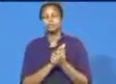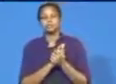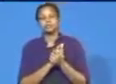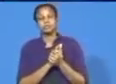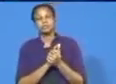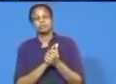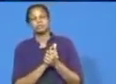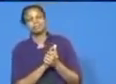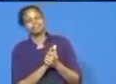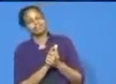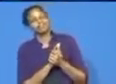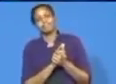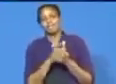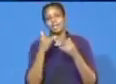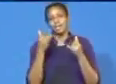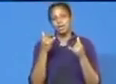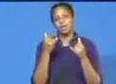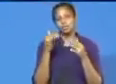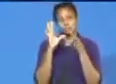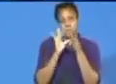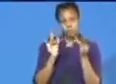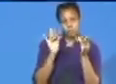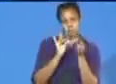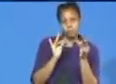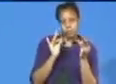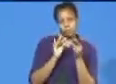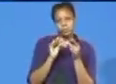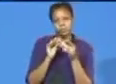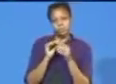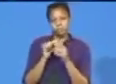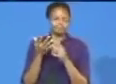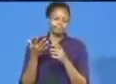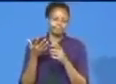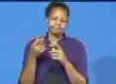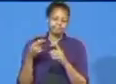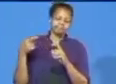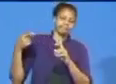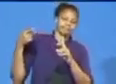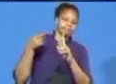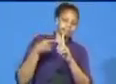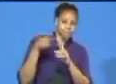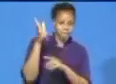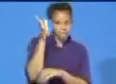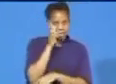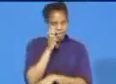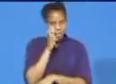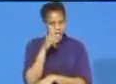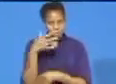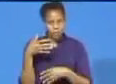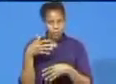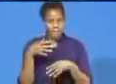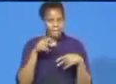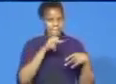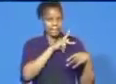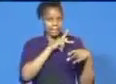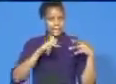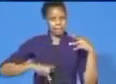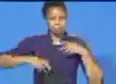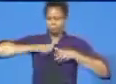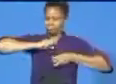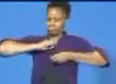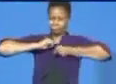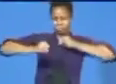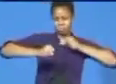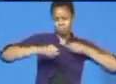Now this Elisha heard that the king rent his clothes. I haven't forgotten my